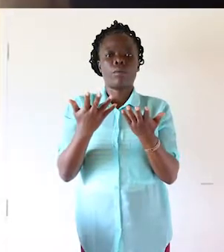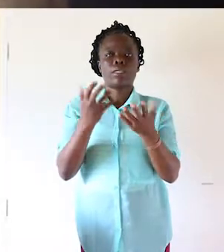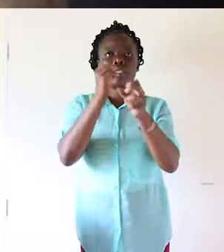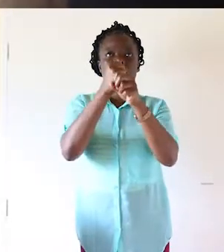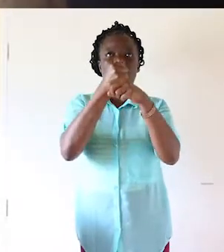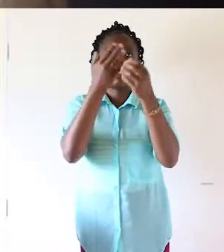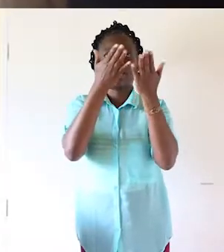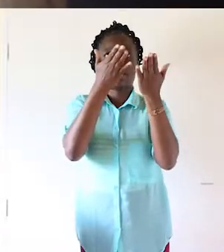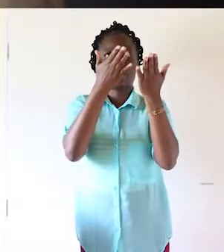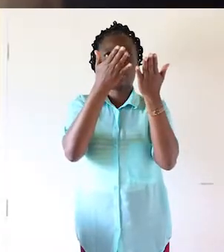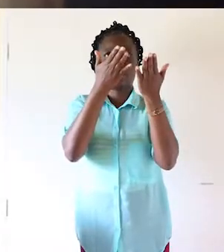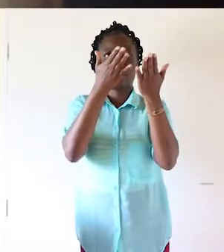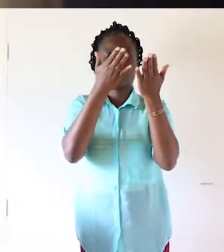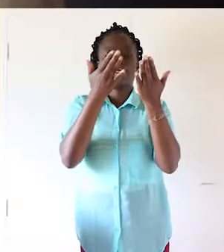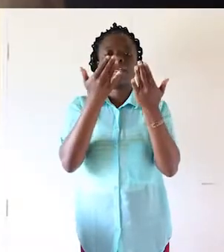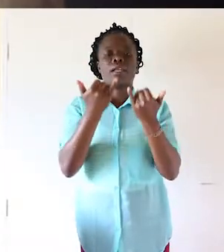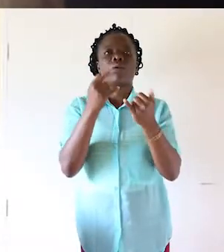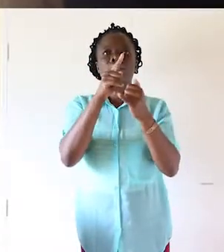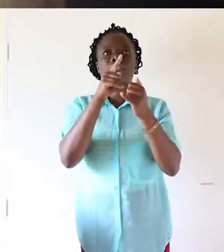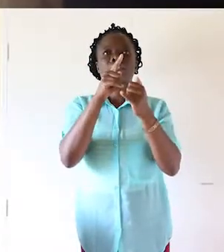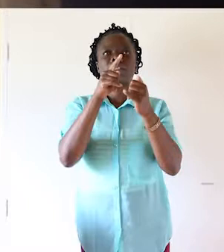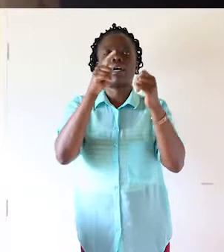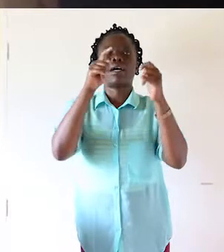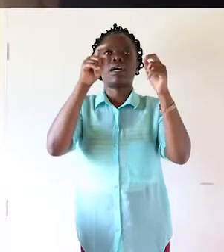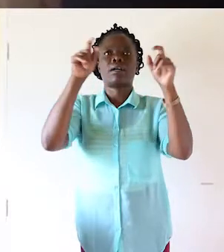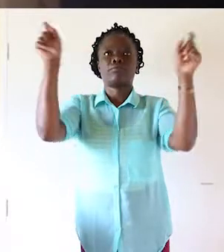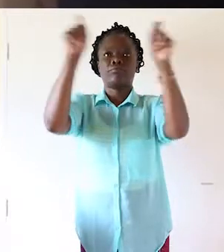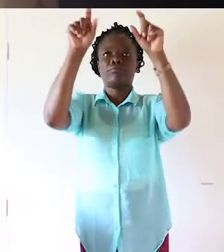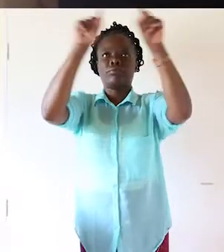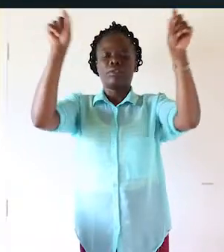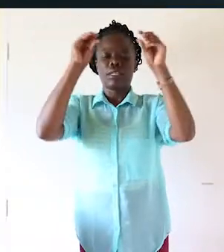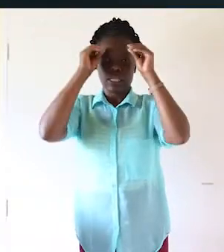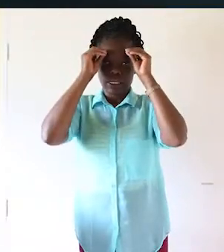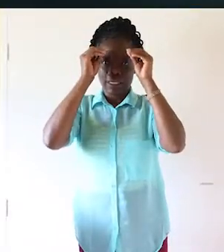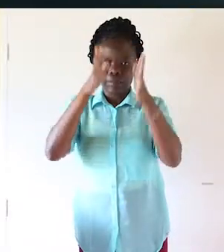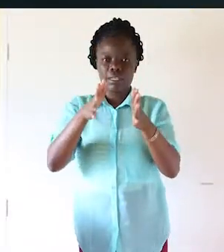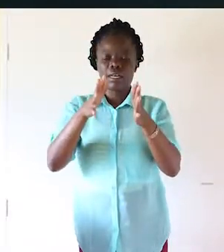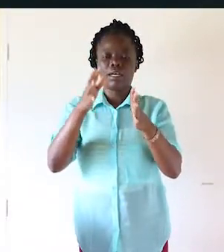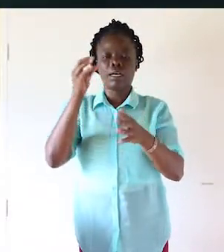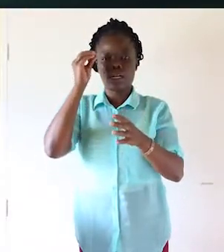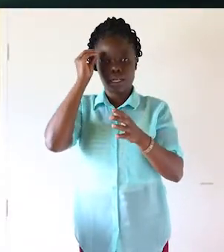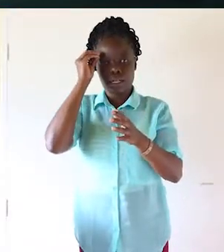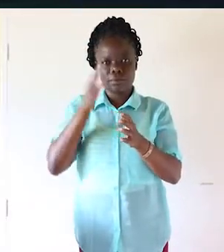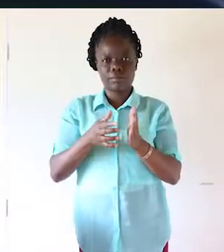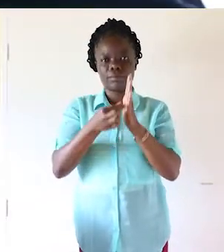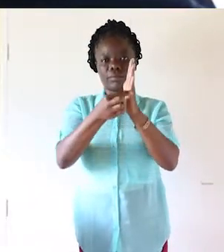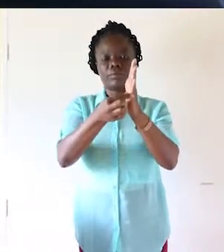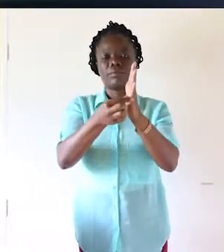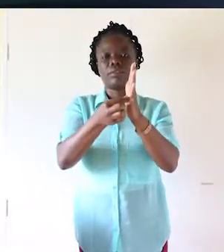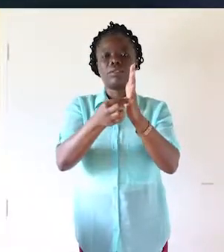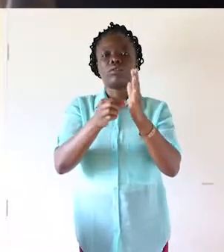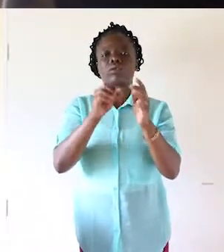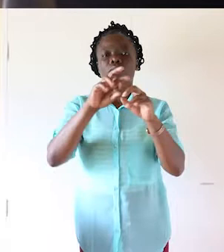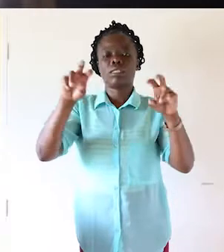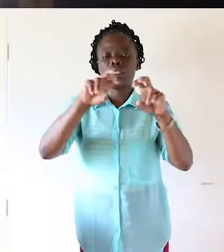It's okay now. So this is a curtain rod. The intervener guides the learner to explore all parts